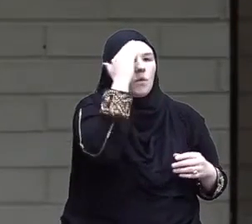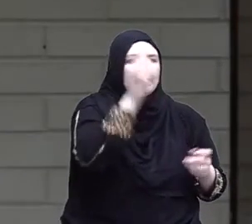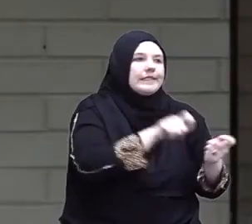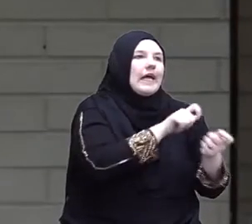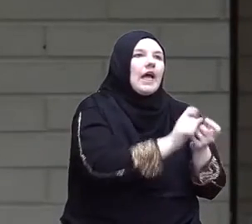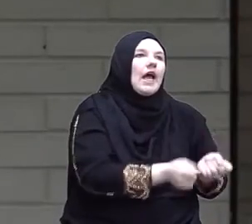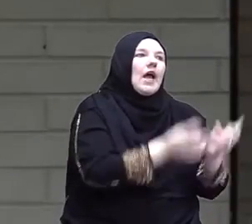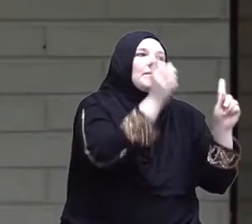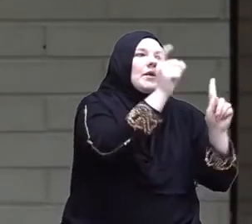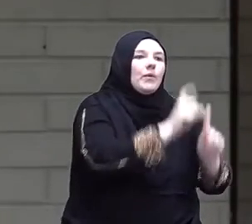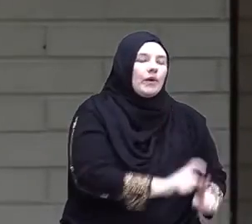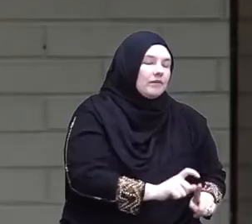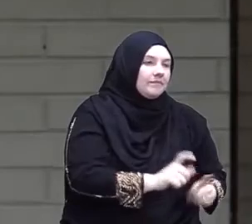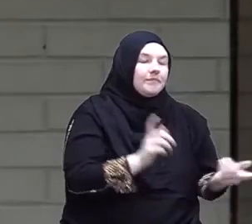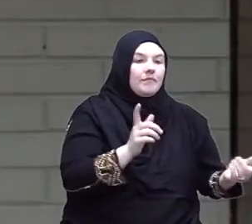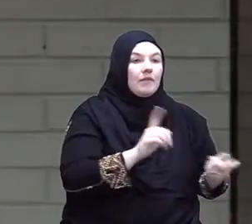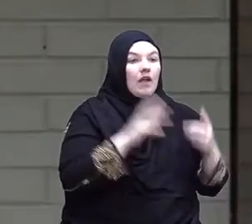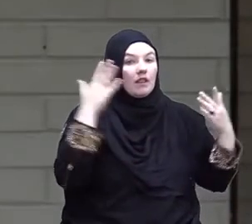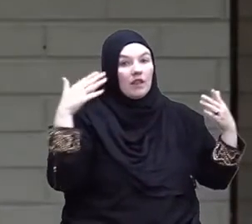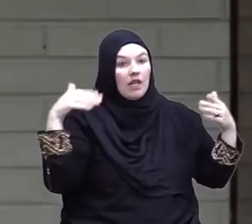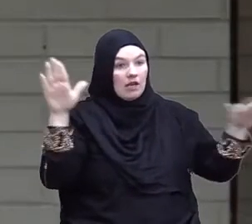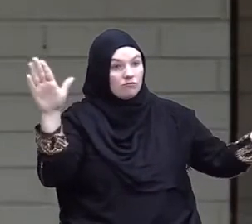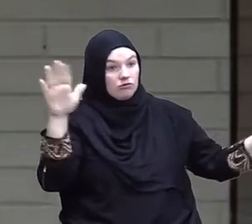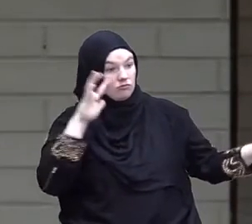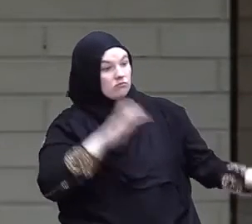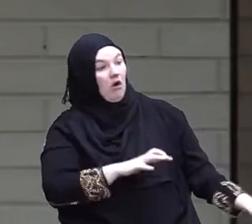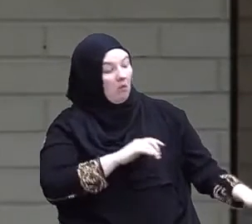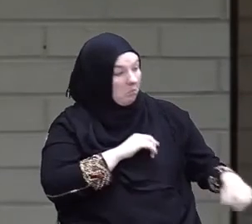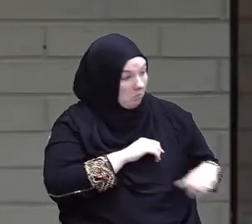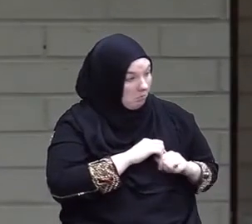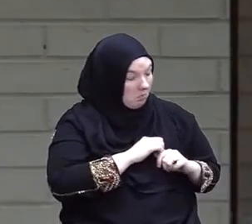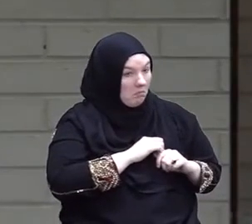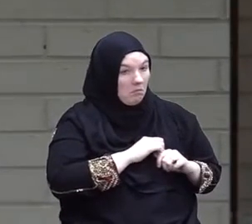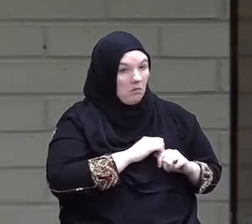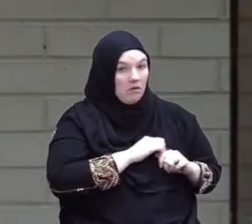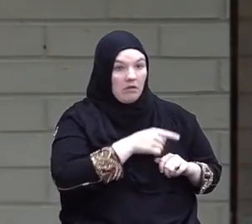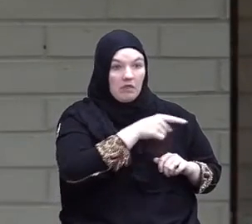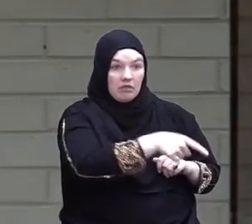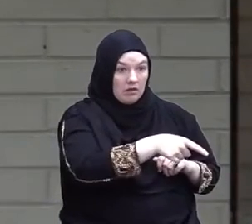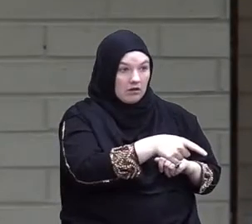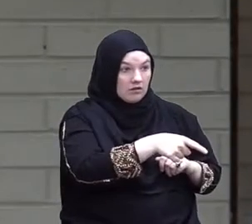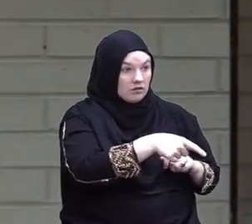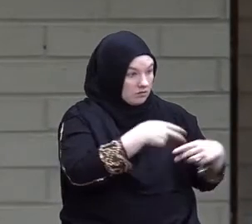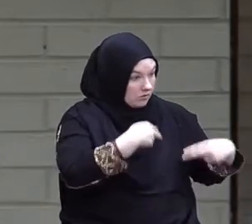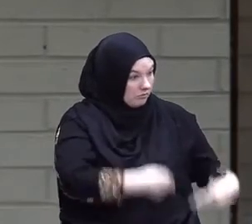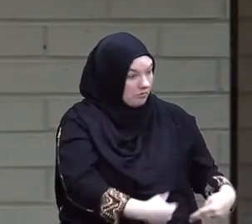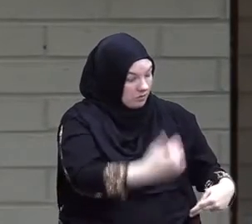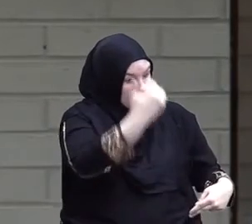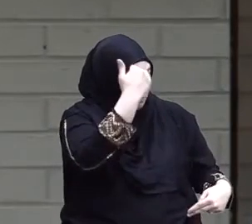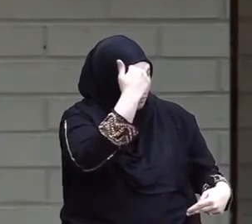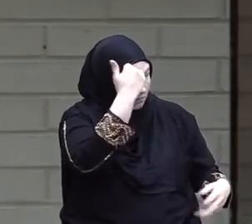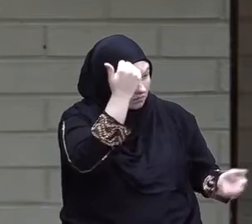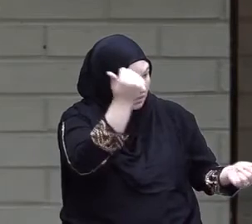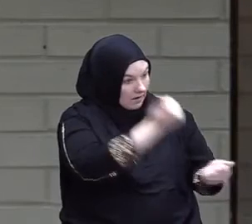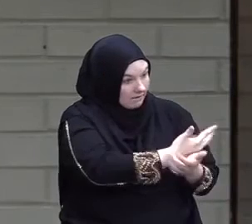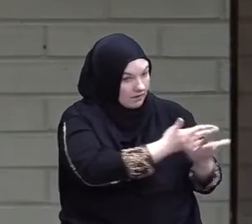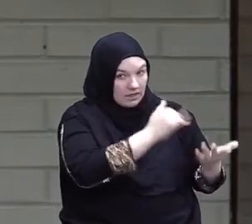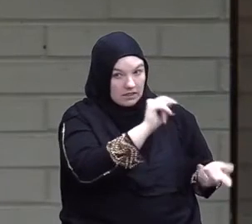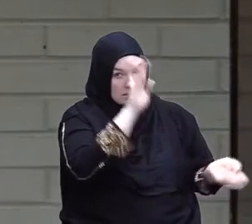and the angels shocked. This creature knows everything, it seems.